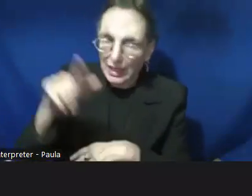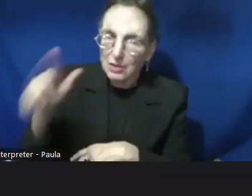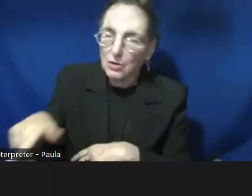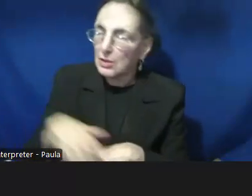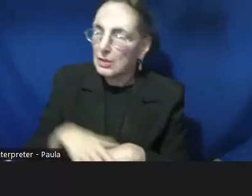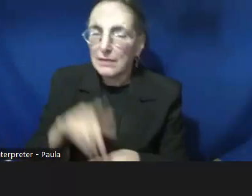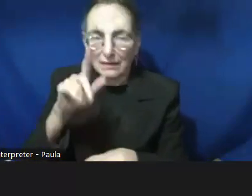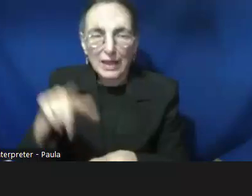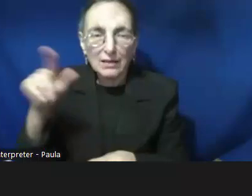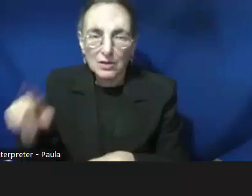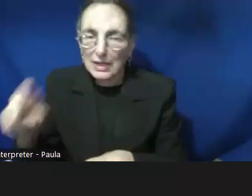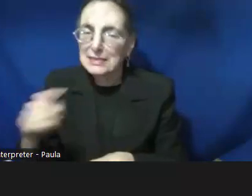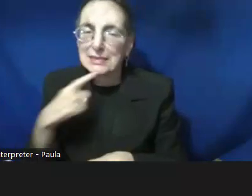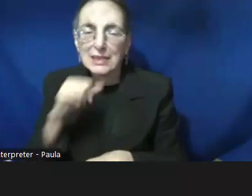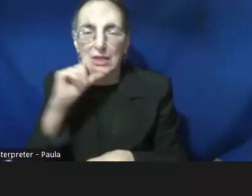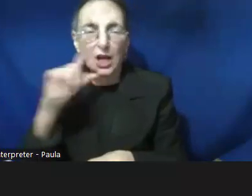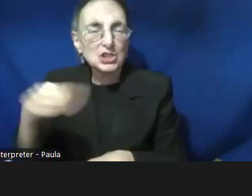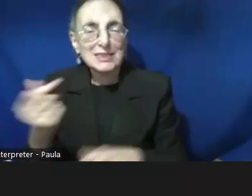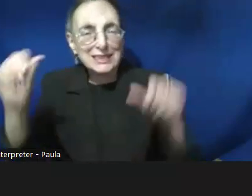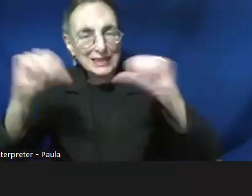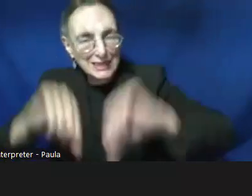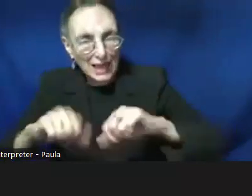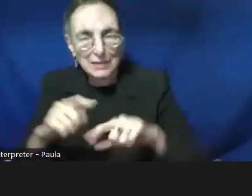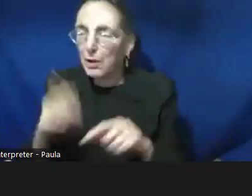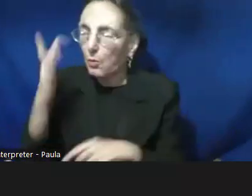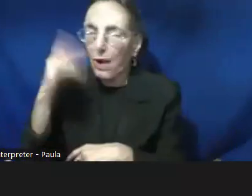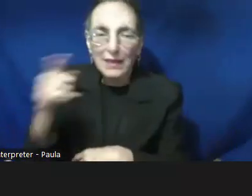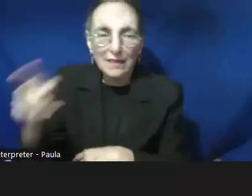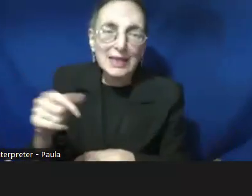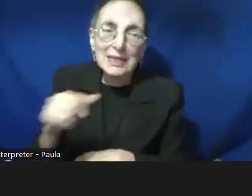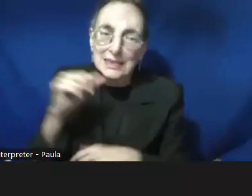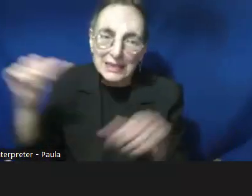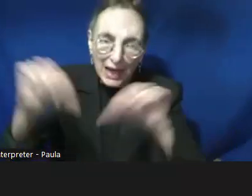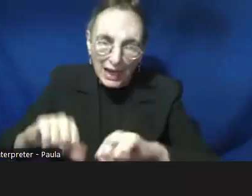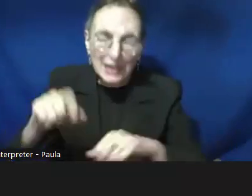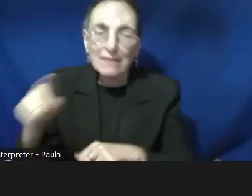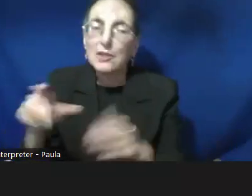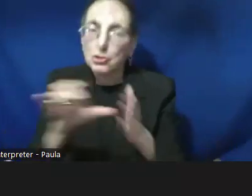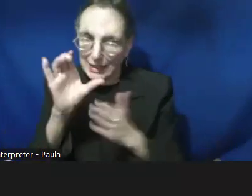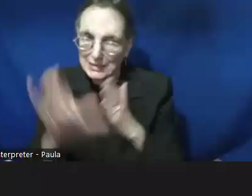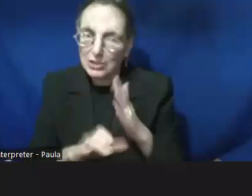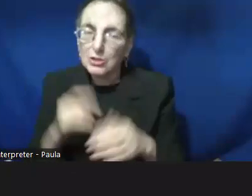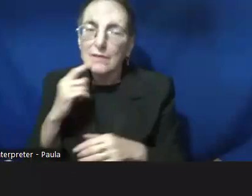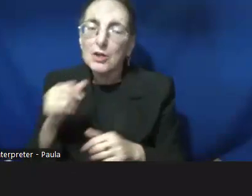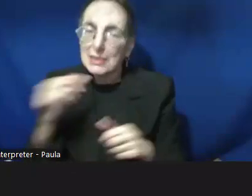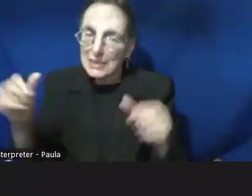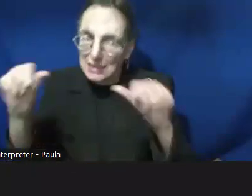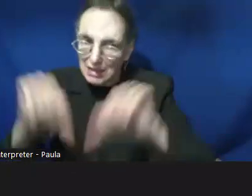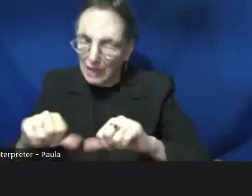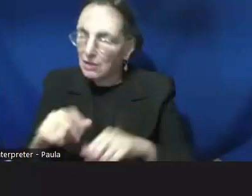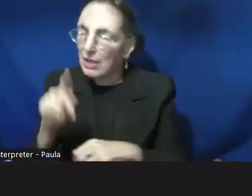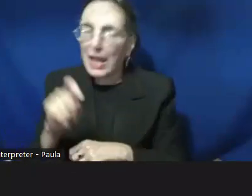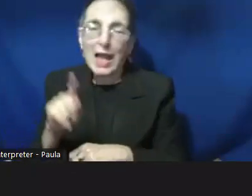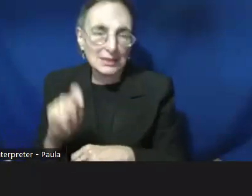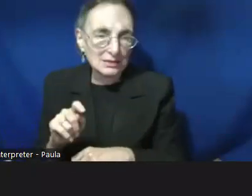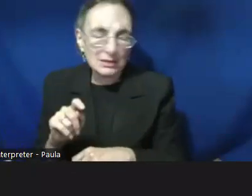not just denied, but why it's denied. And their criteria for denial have to be either that it's that there